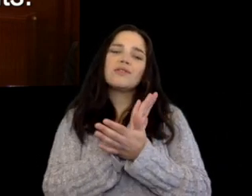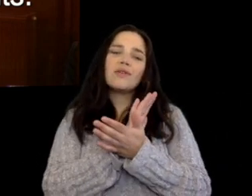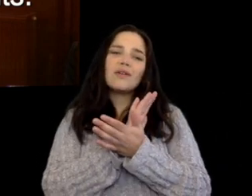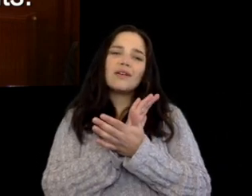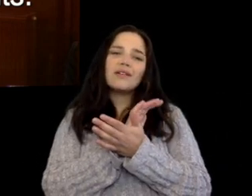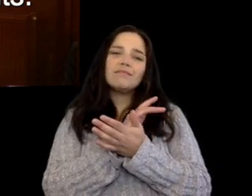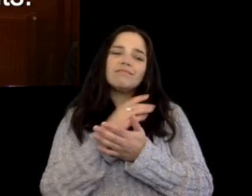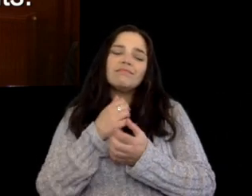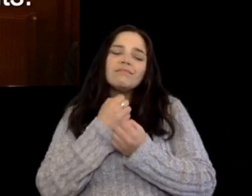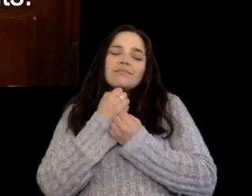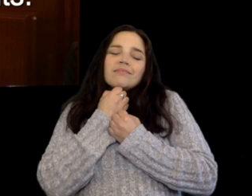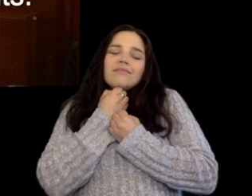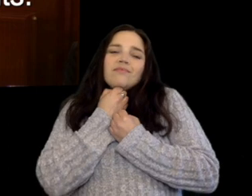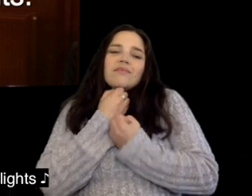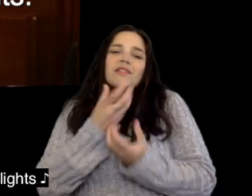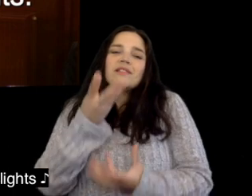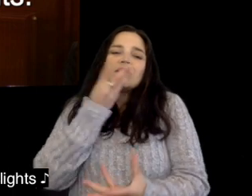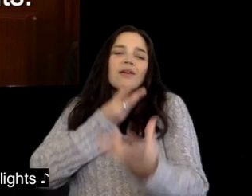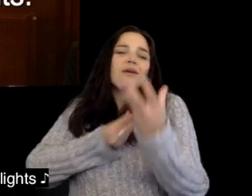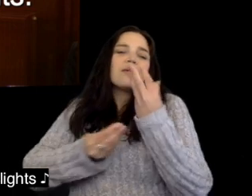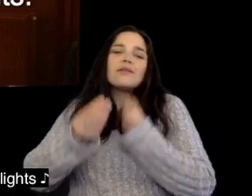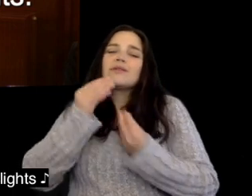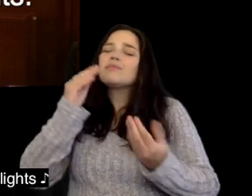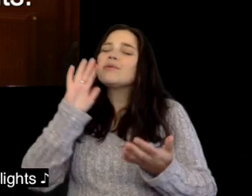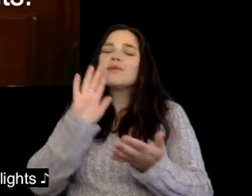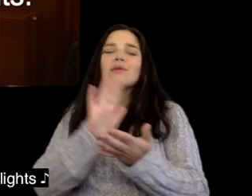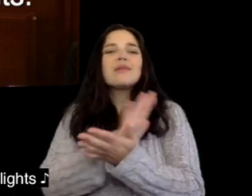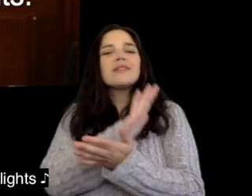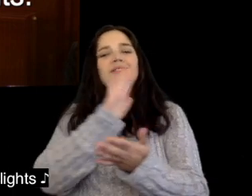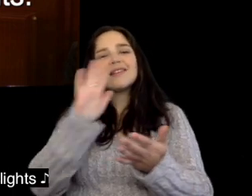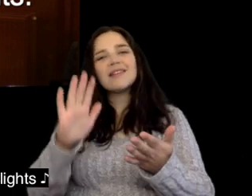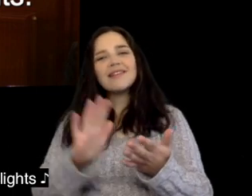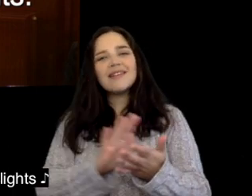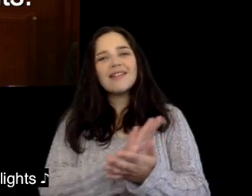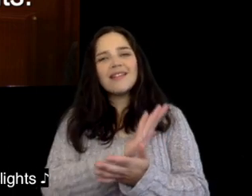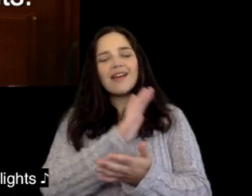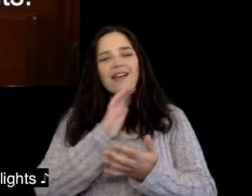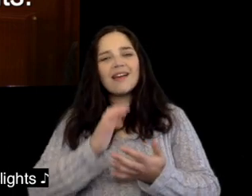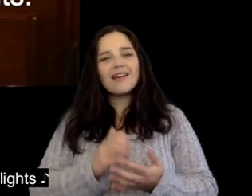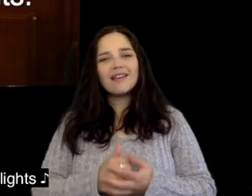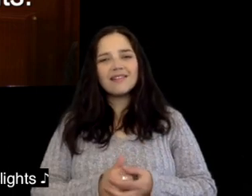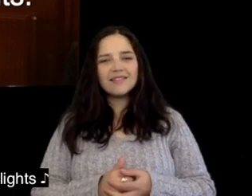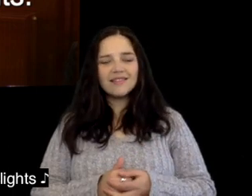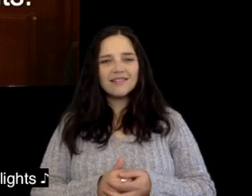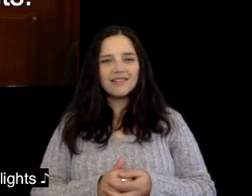overflows with joy. I feast on his pure